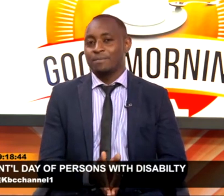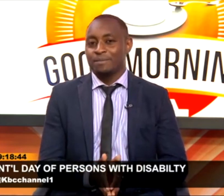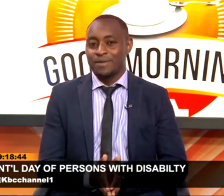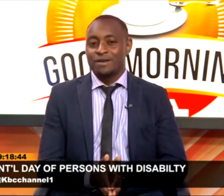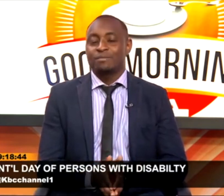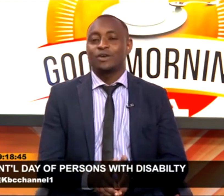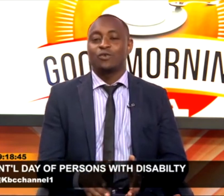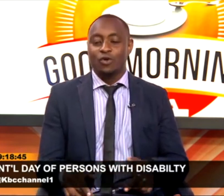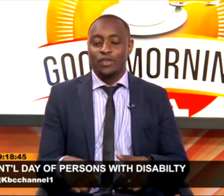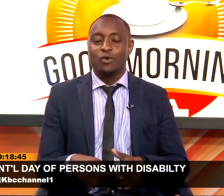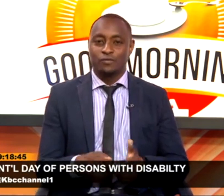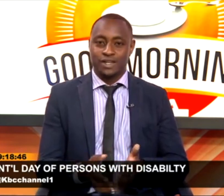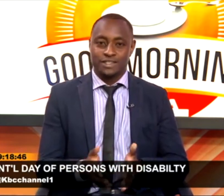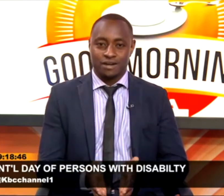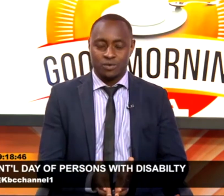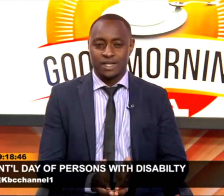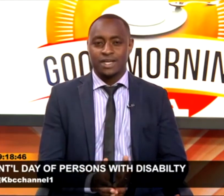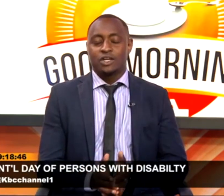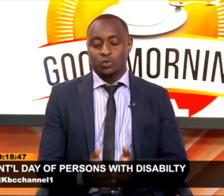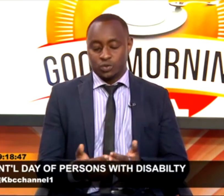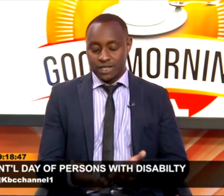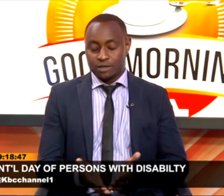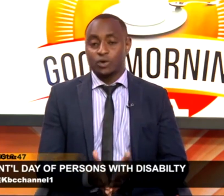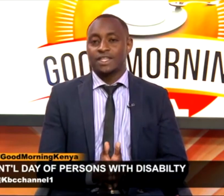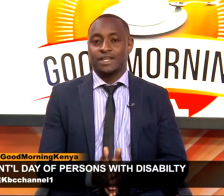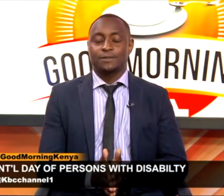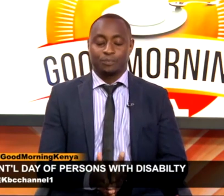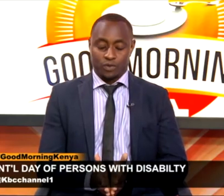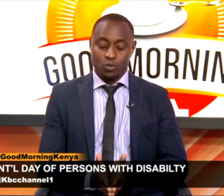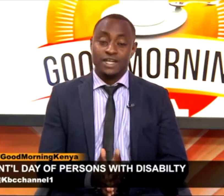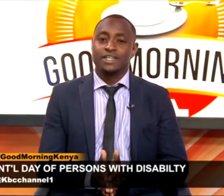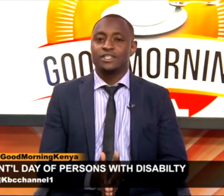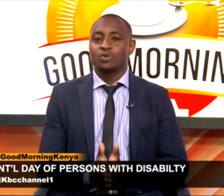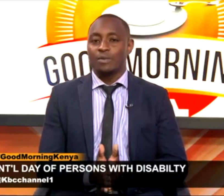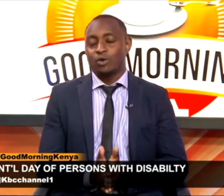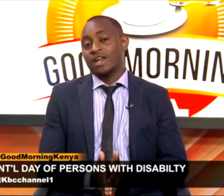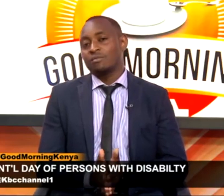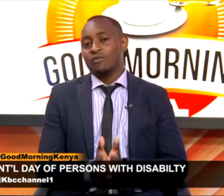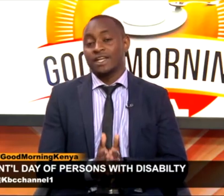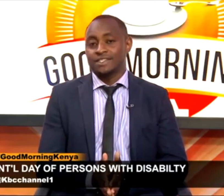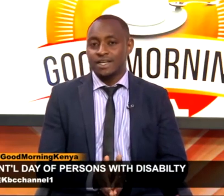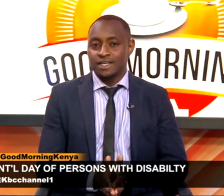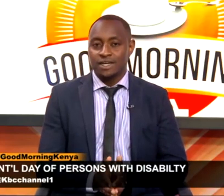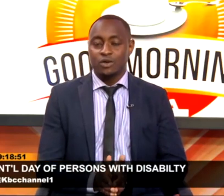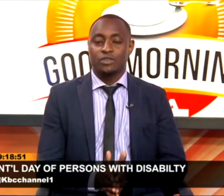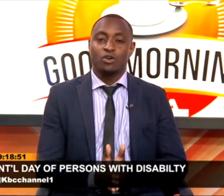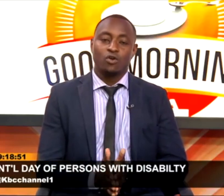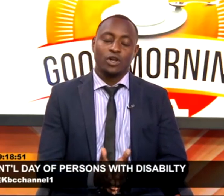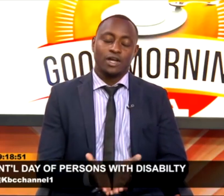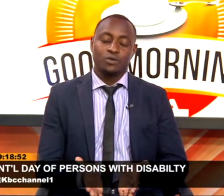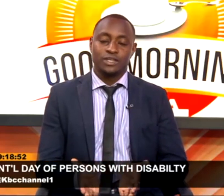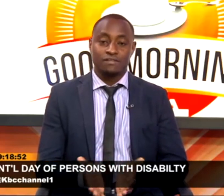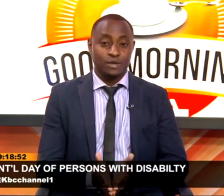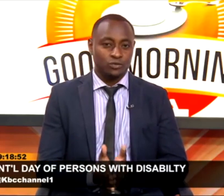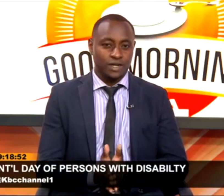only for them, but for the whole village around, to such a point that we entered into a memorandum of understanding with yes. the